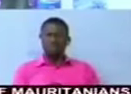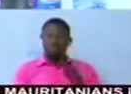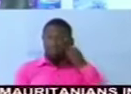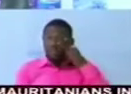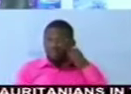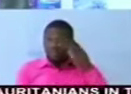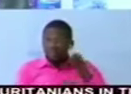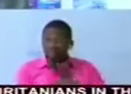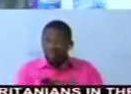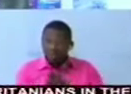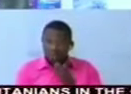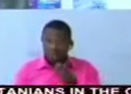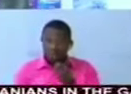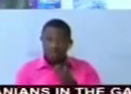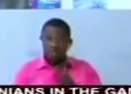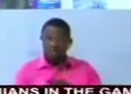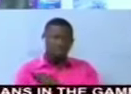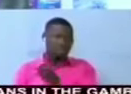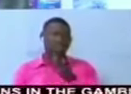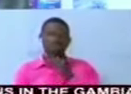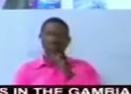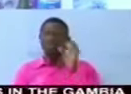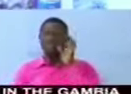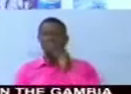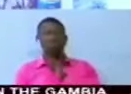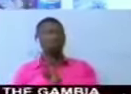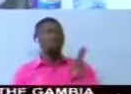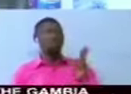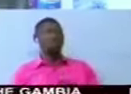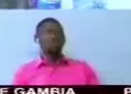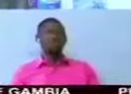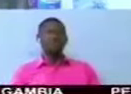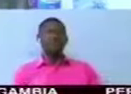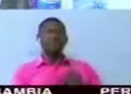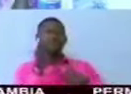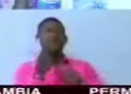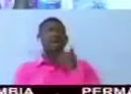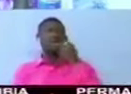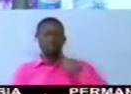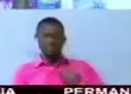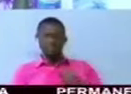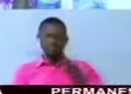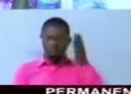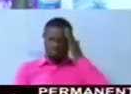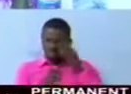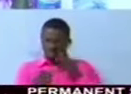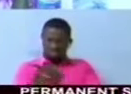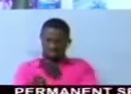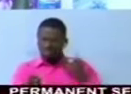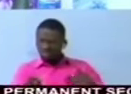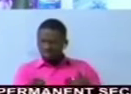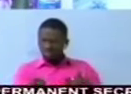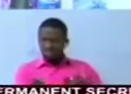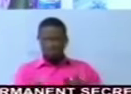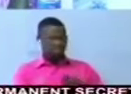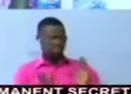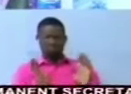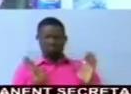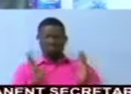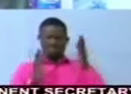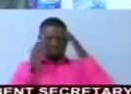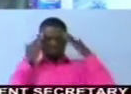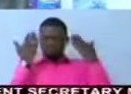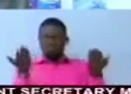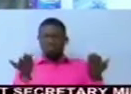him? Ñu ne déedéet. They said no. Ñu laaj ma ma di ndax xam nga ñii ma ne leen déedéet. I was also asked whether I knew those people. Mus ngaa